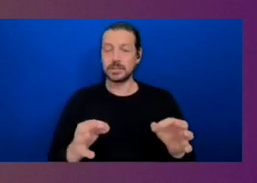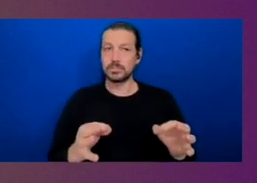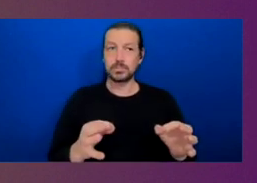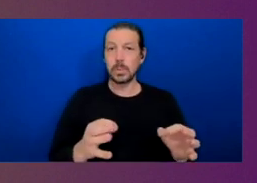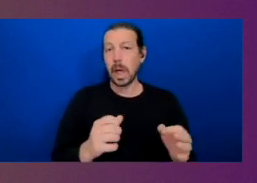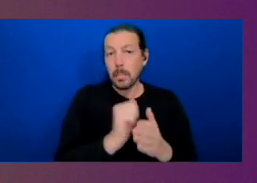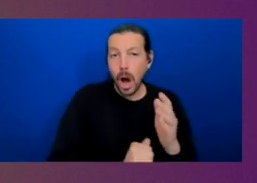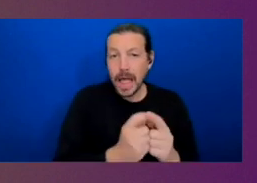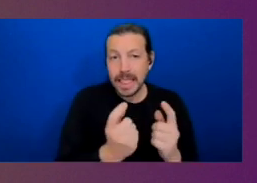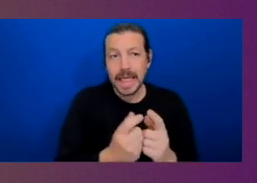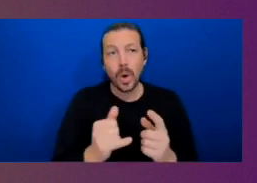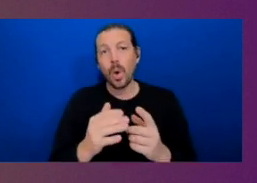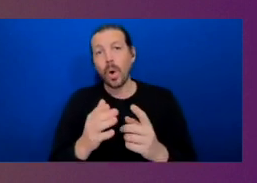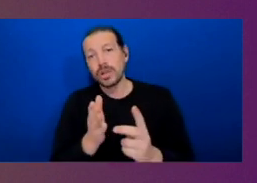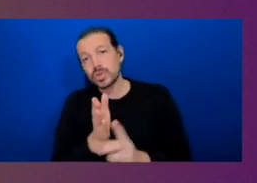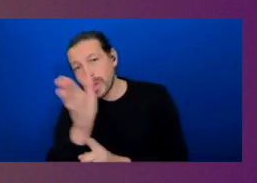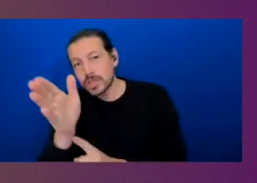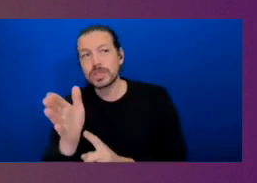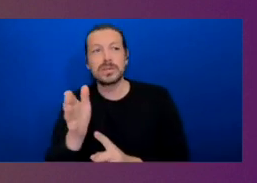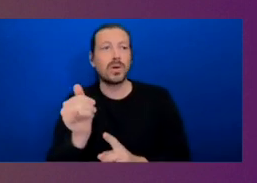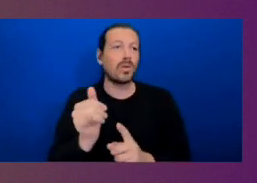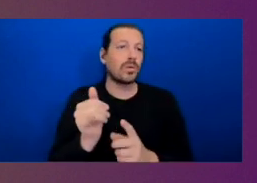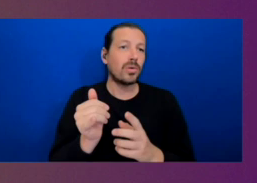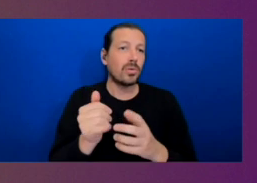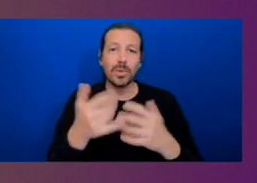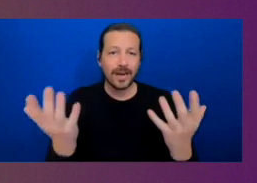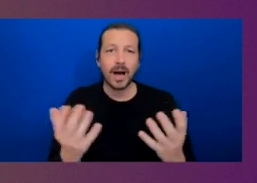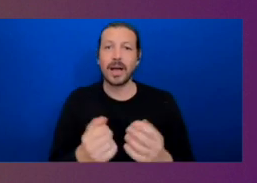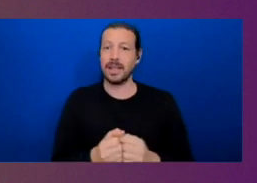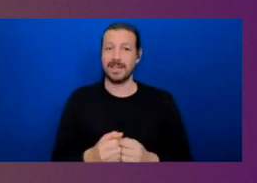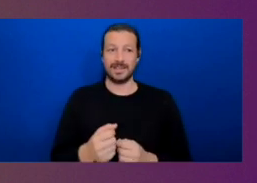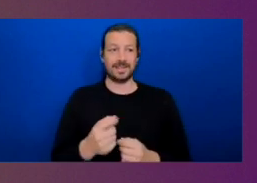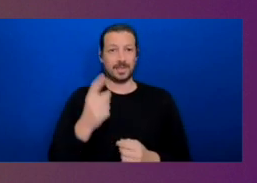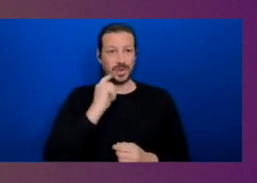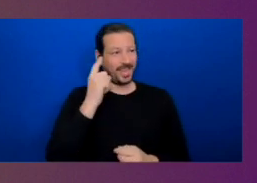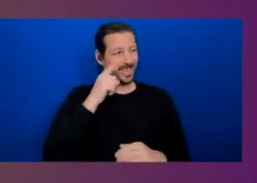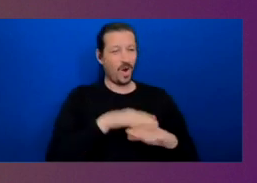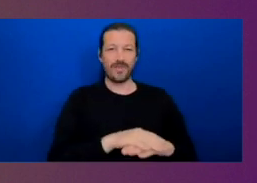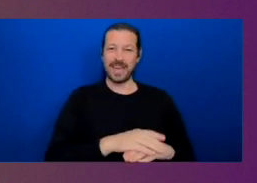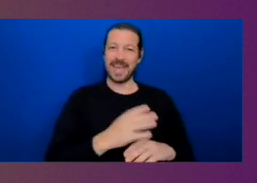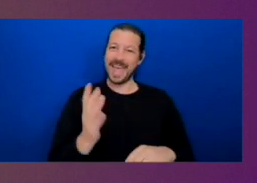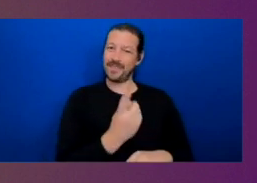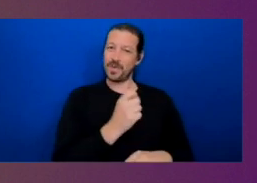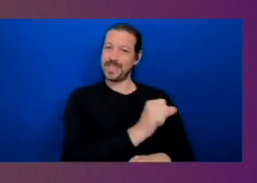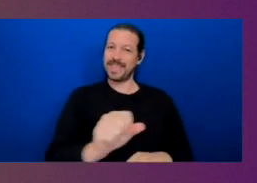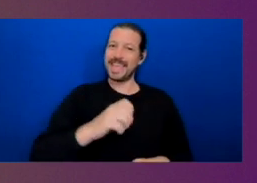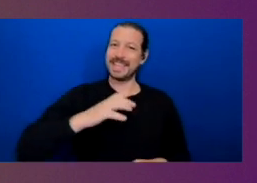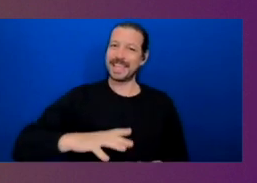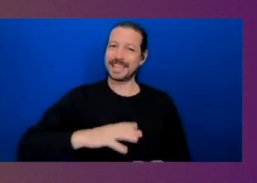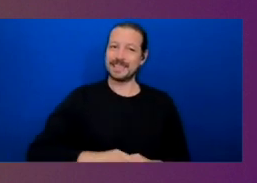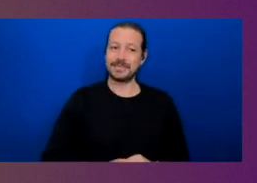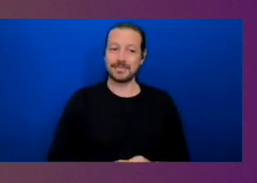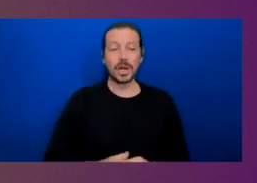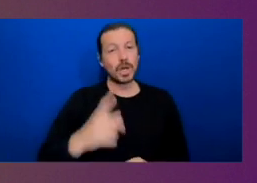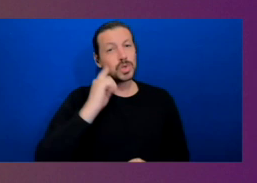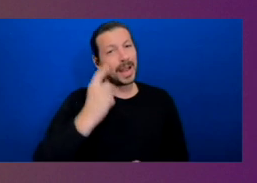decision, a direction you're going to take, a thing you're going to buy. Try and think about the needs of everybody who's involved, and try and think creatively